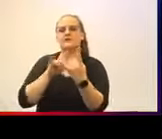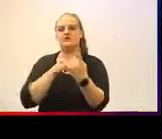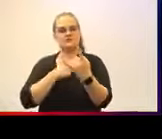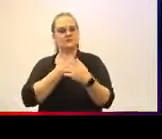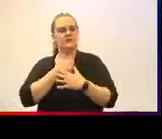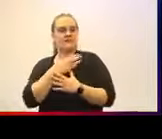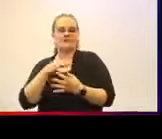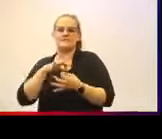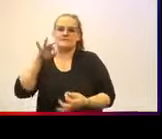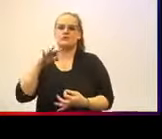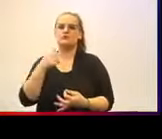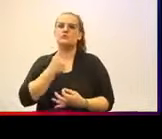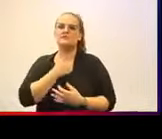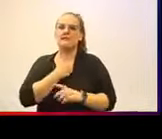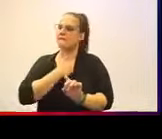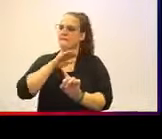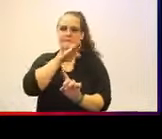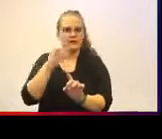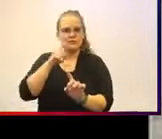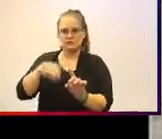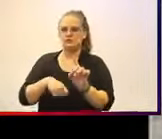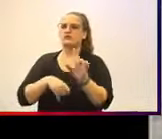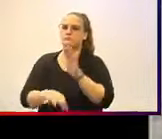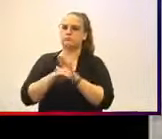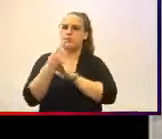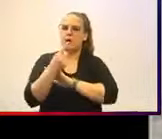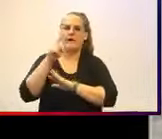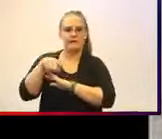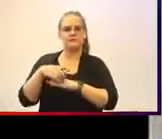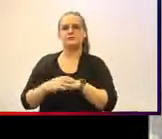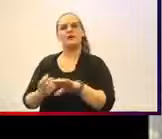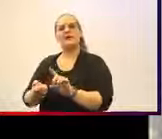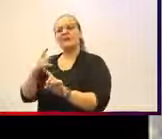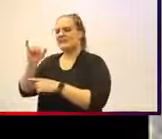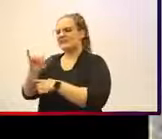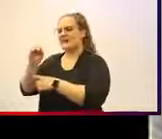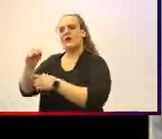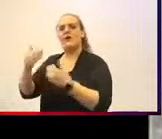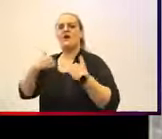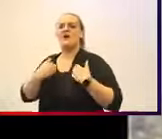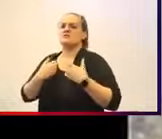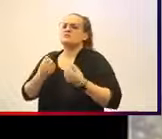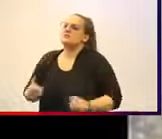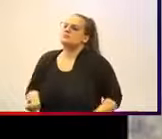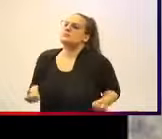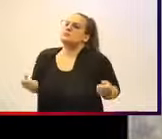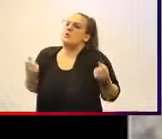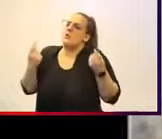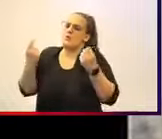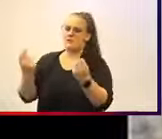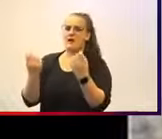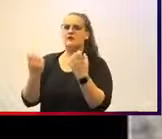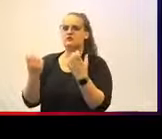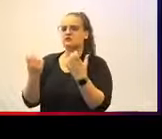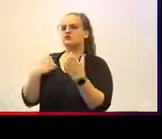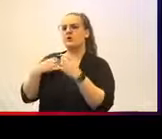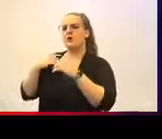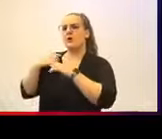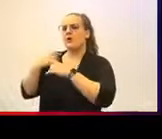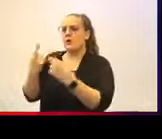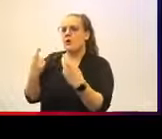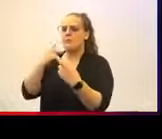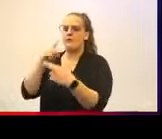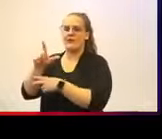spiritual selves. Inside Out Youth Services give this intangible level of hope to LGBTQ youth. They